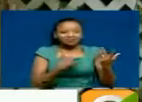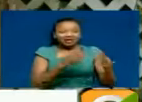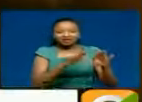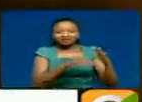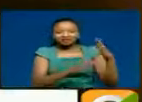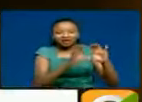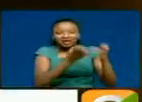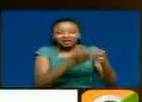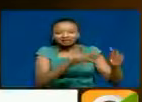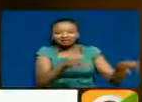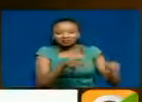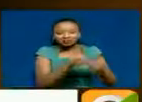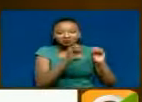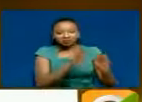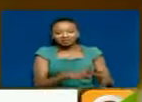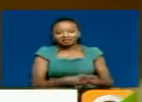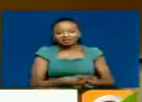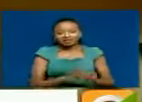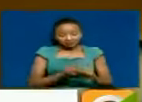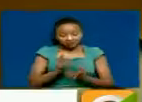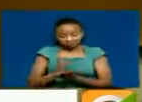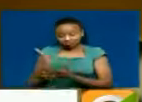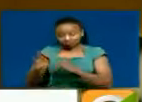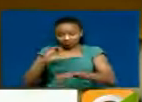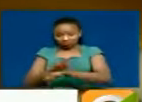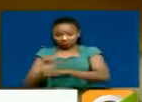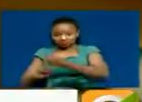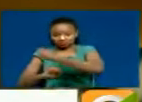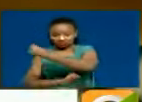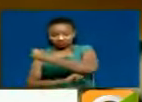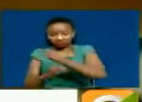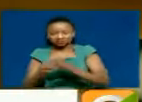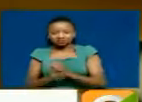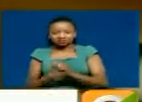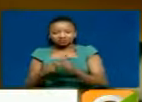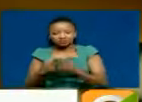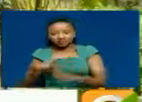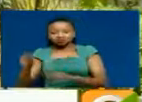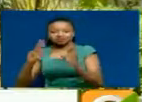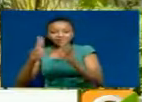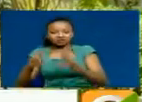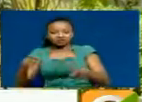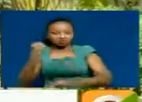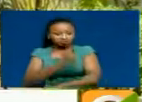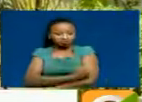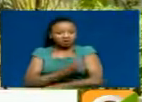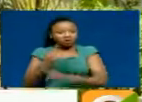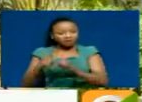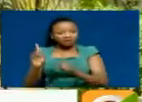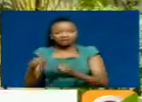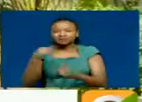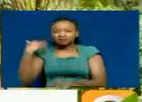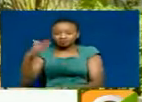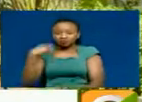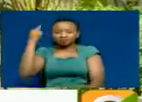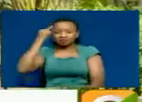for a classroom. Although she was fortunate to get a scholarship and attend a local international school, thoughts of the children she left